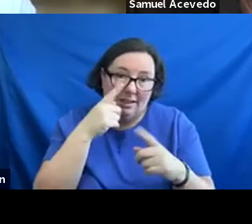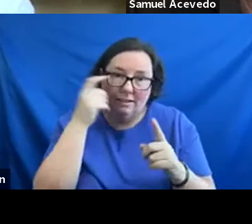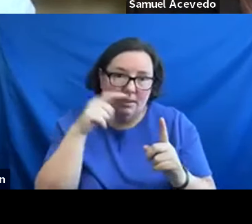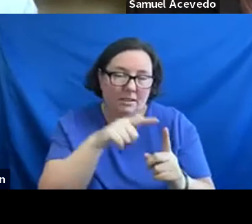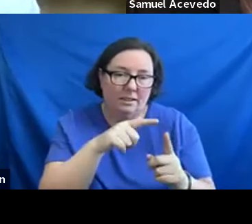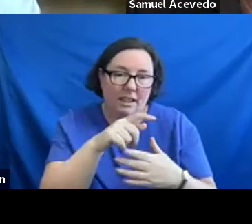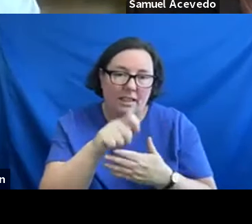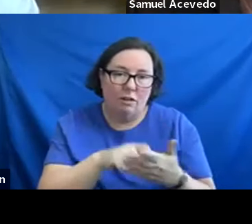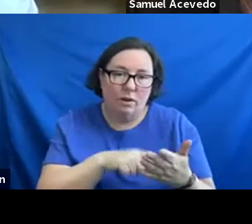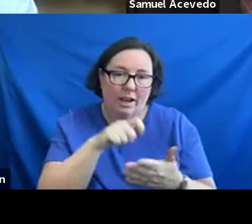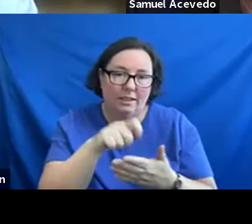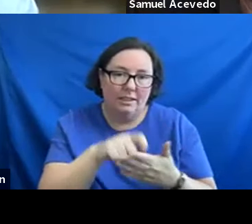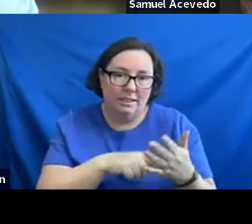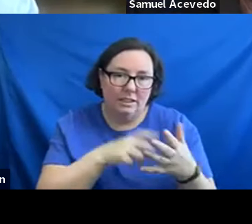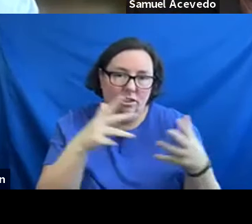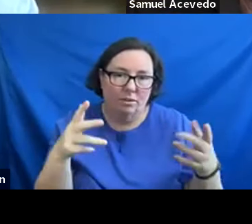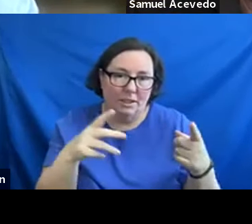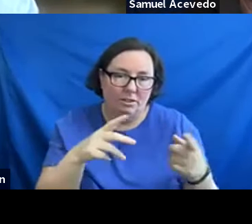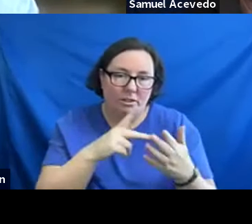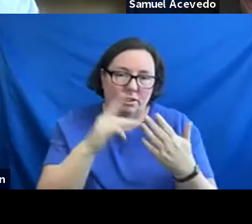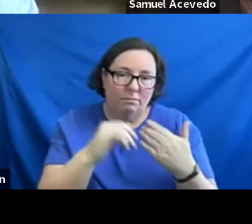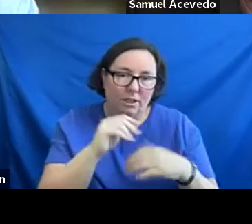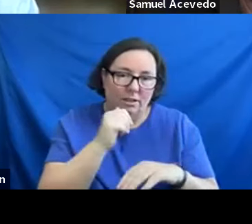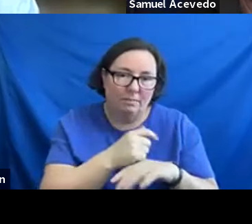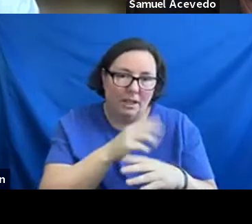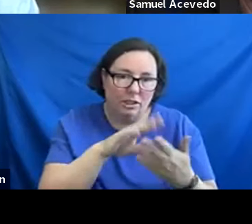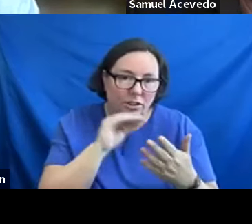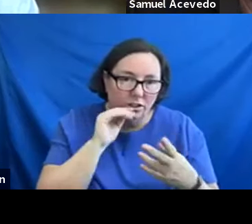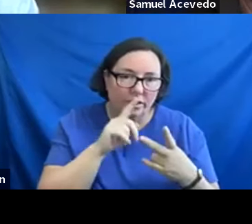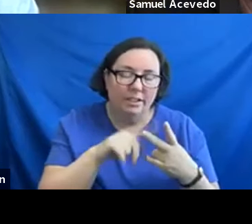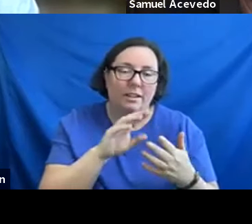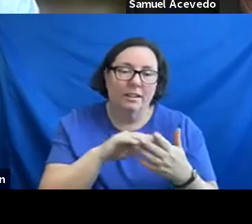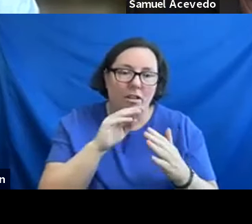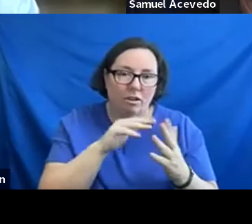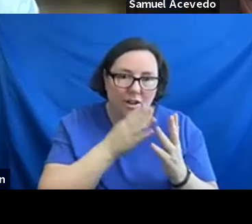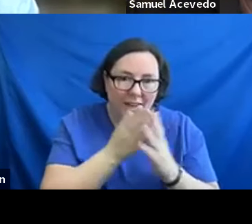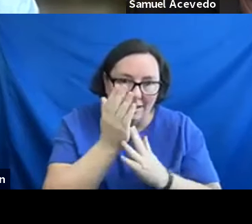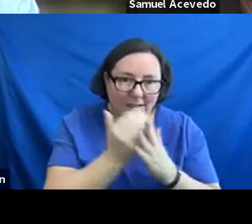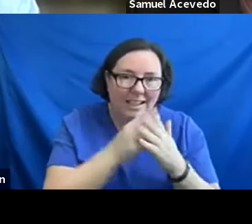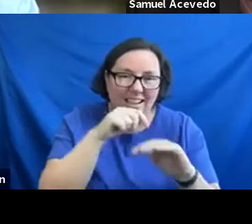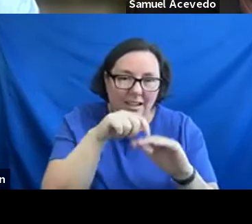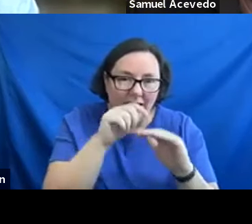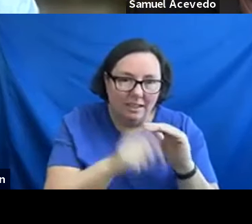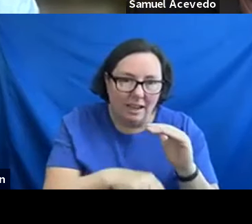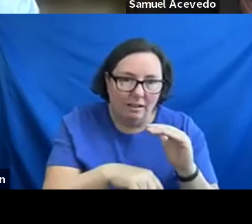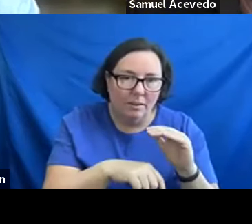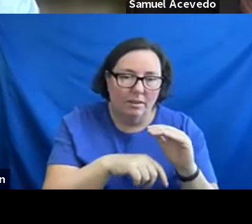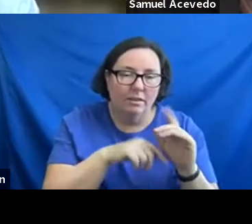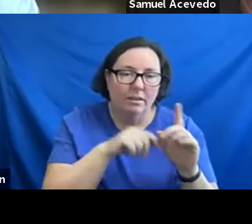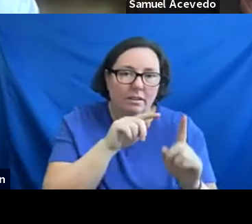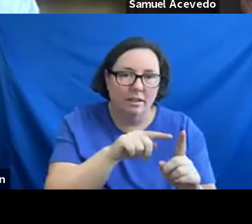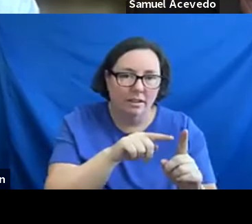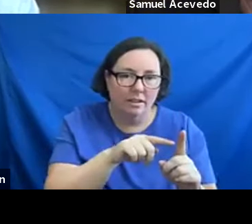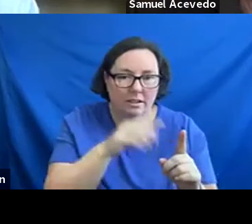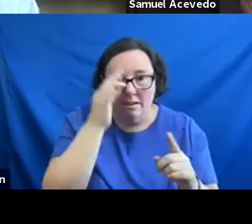they write. They do project-based learning, they learn in depth, and they're